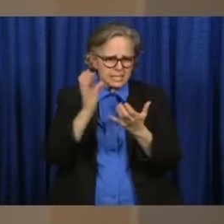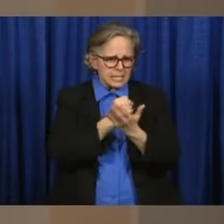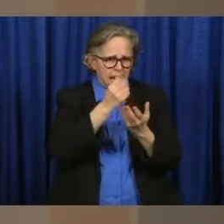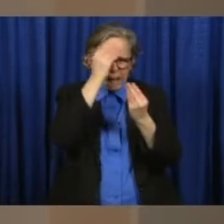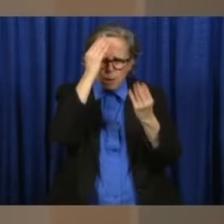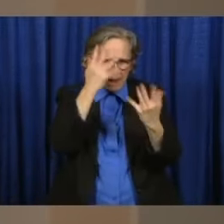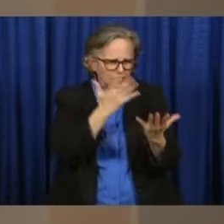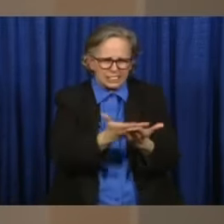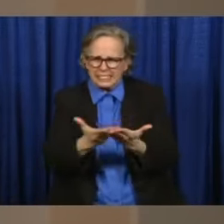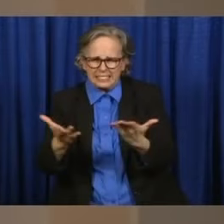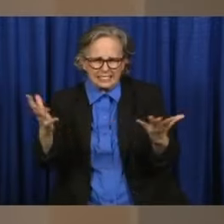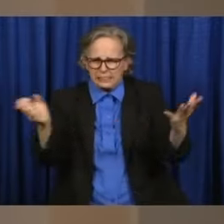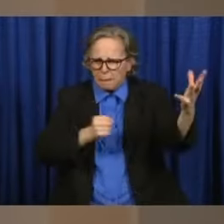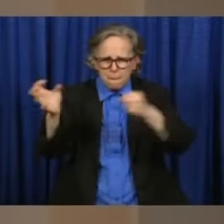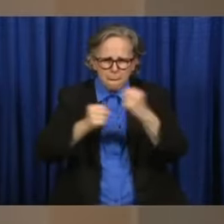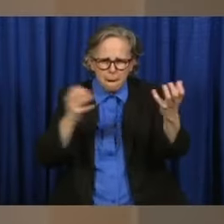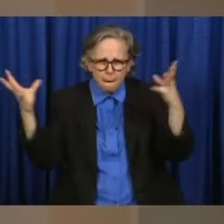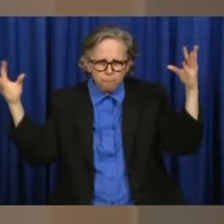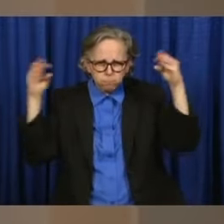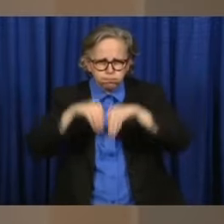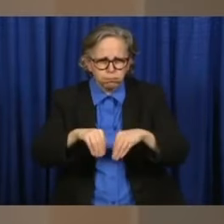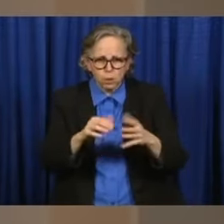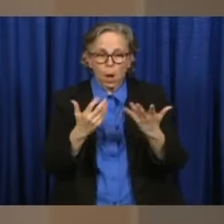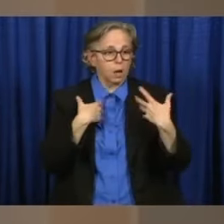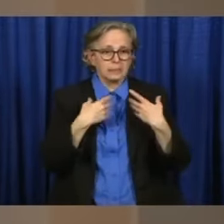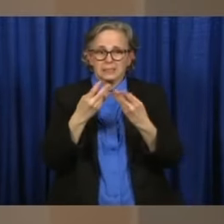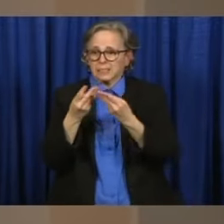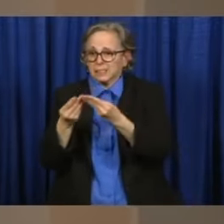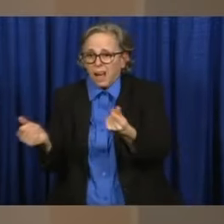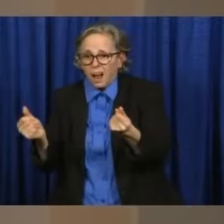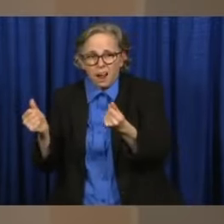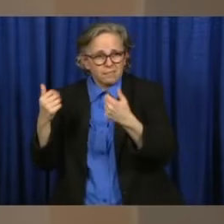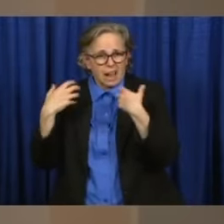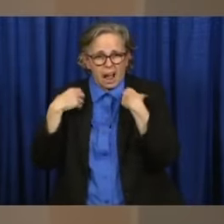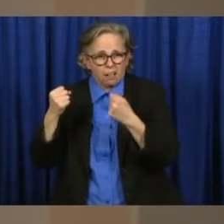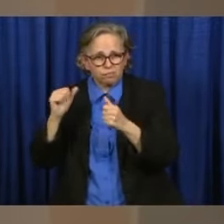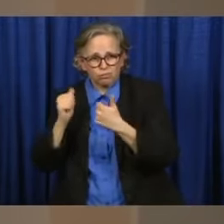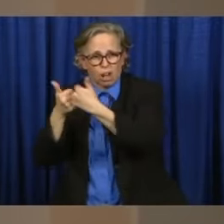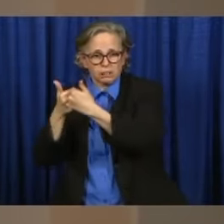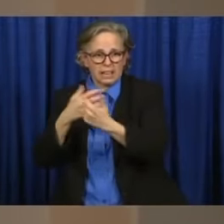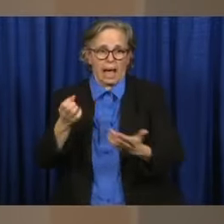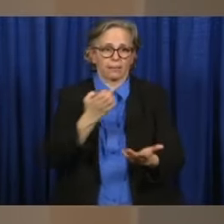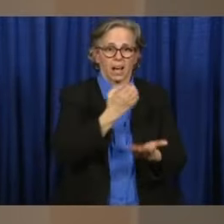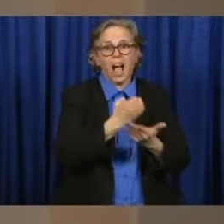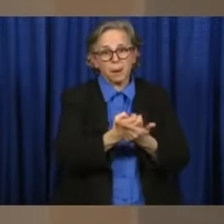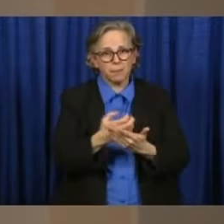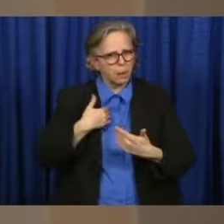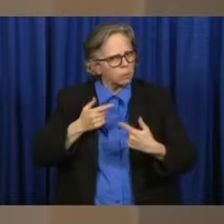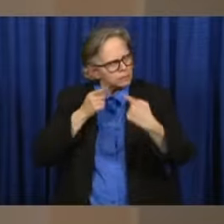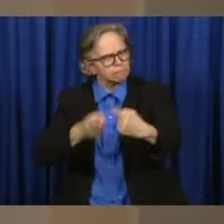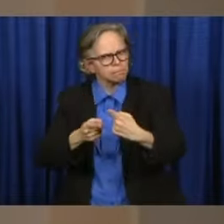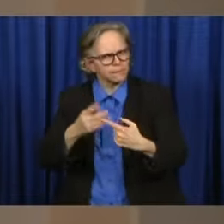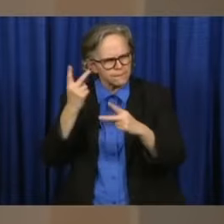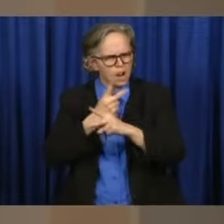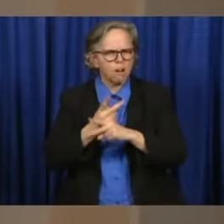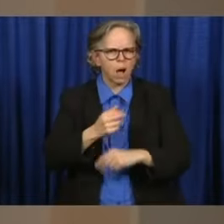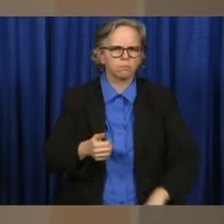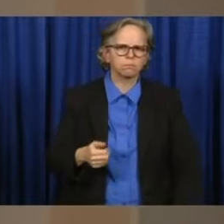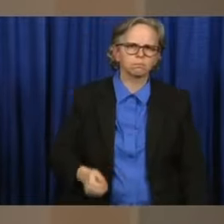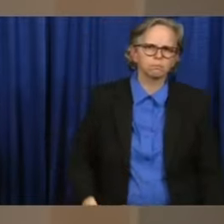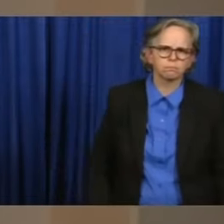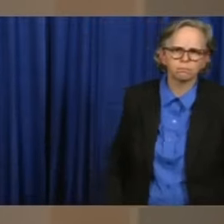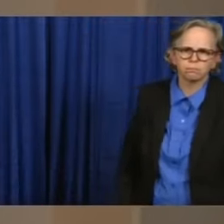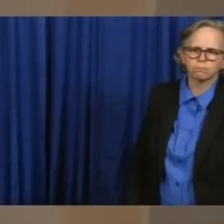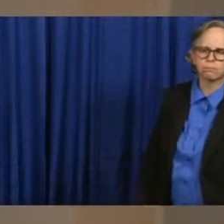to both solve the health challenges and also the economic ones. Hi, this is Molly Martinez with Spectrum News. This question is for